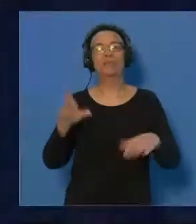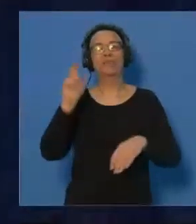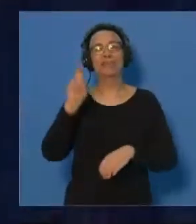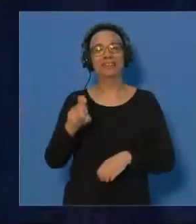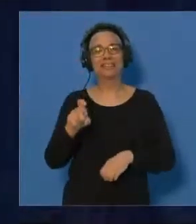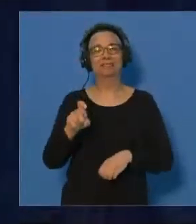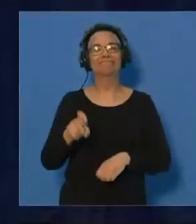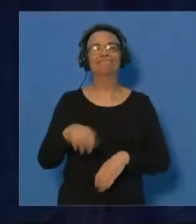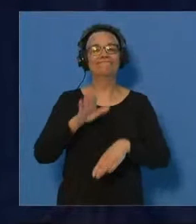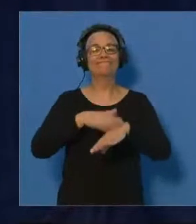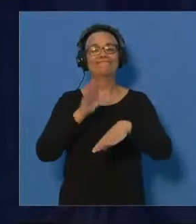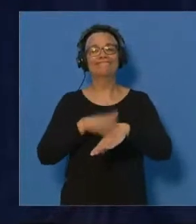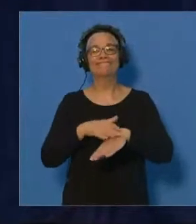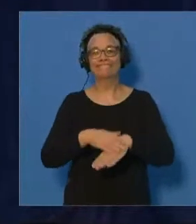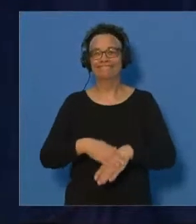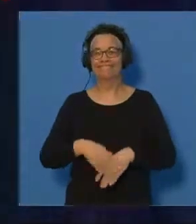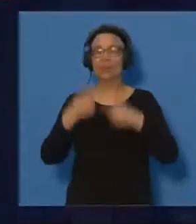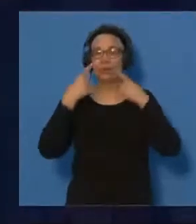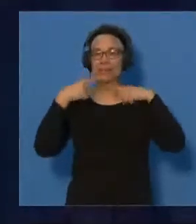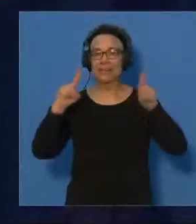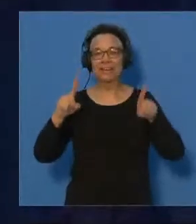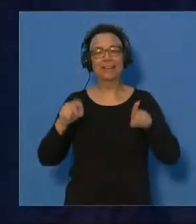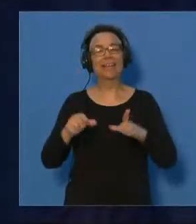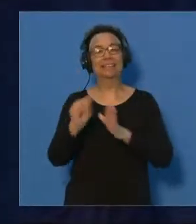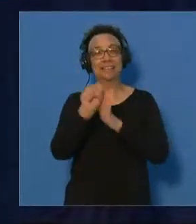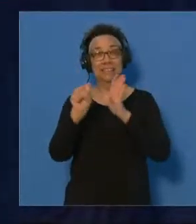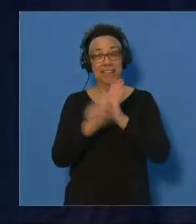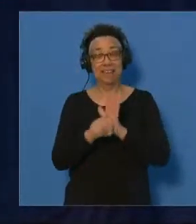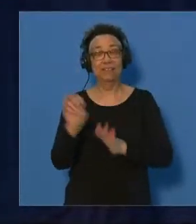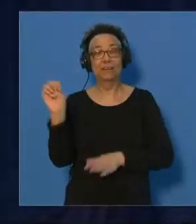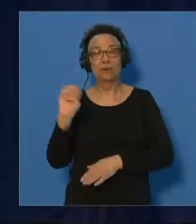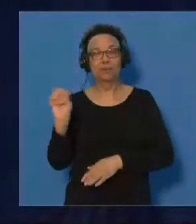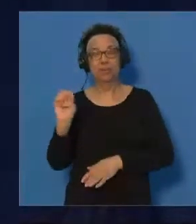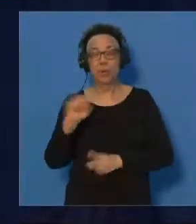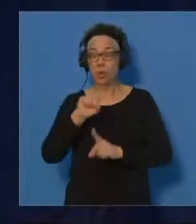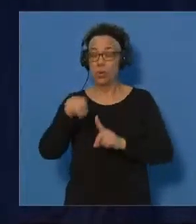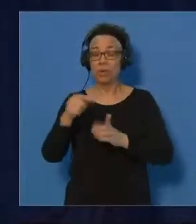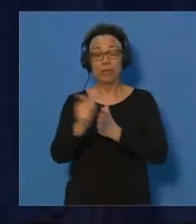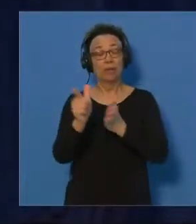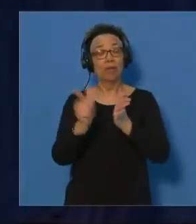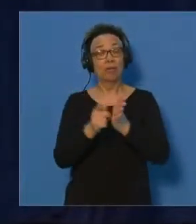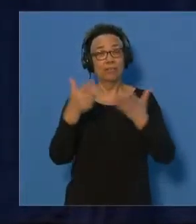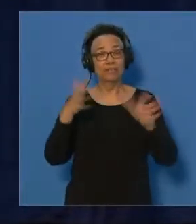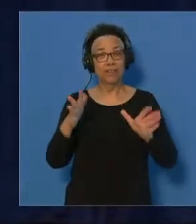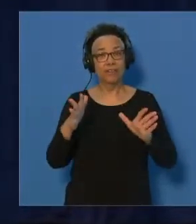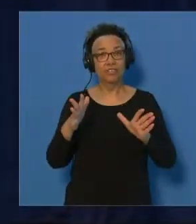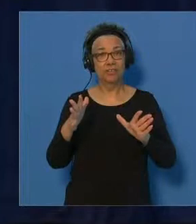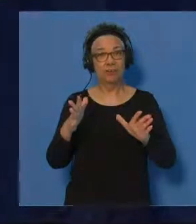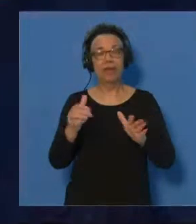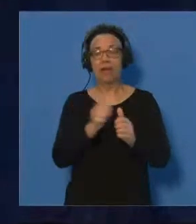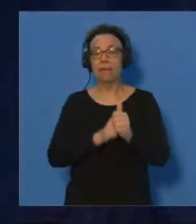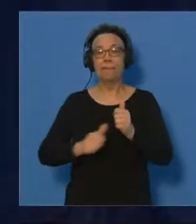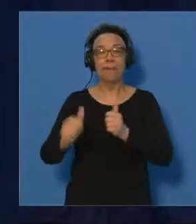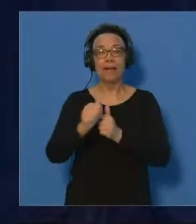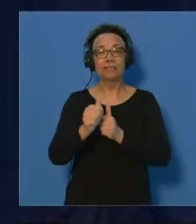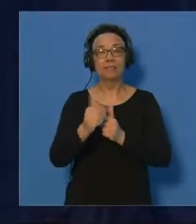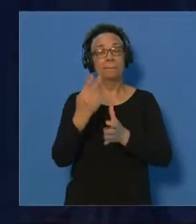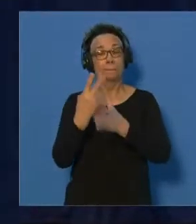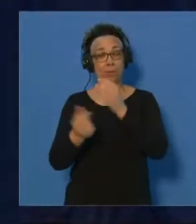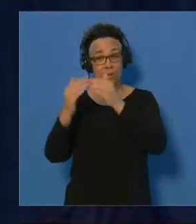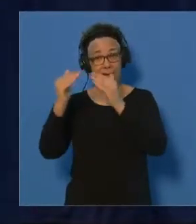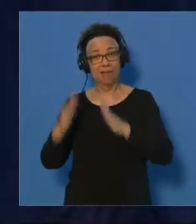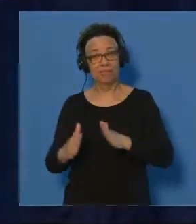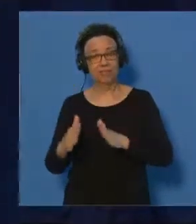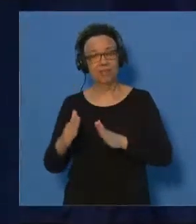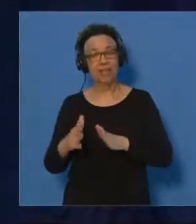state of emergency. Once this amended law is drafted, passes both houses of the legislature, and receives its